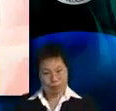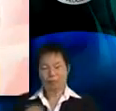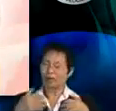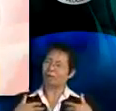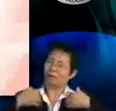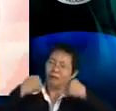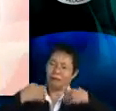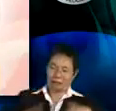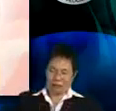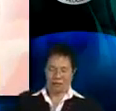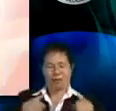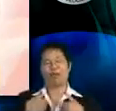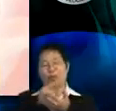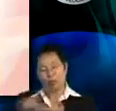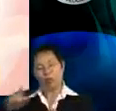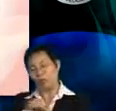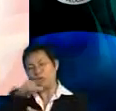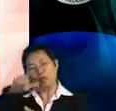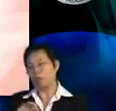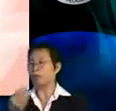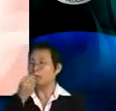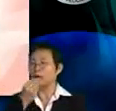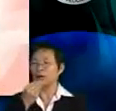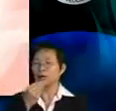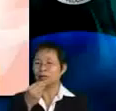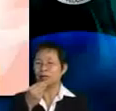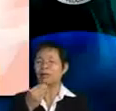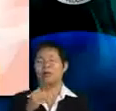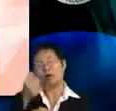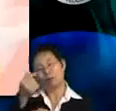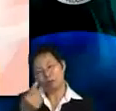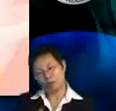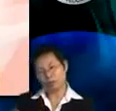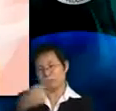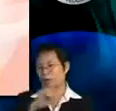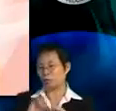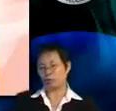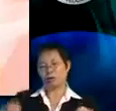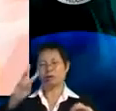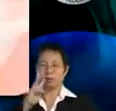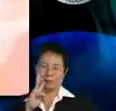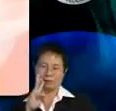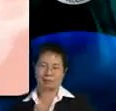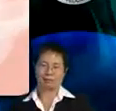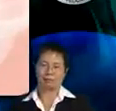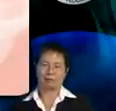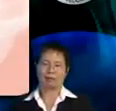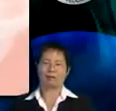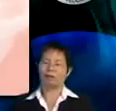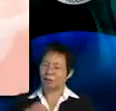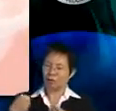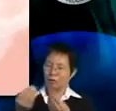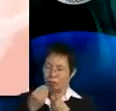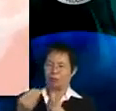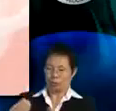for several weeks without food, but only a few days without water. A constant supply